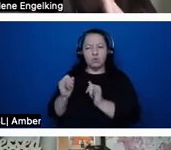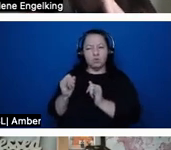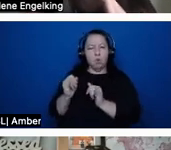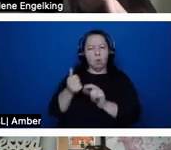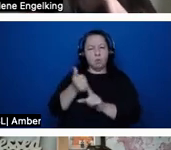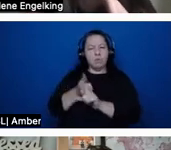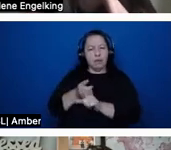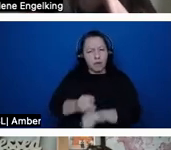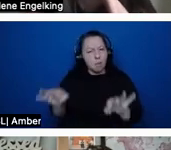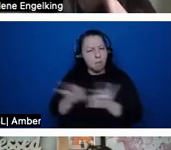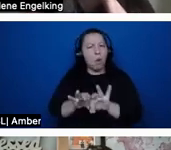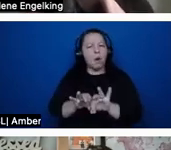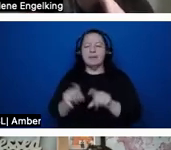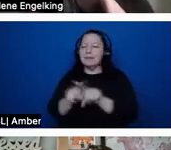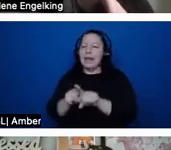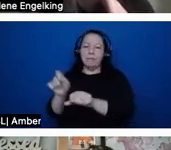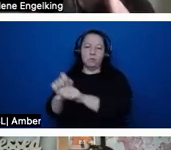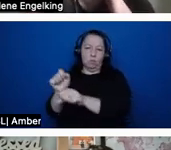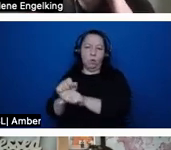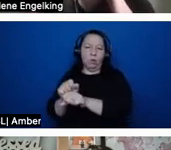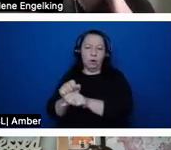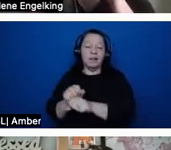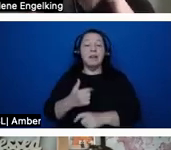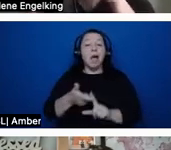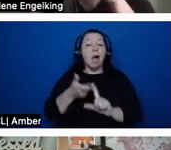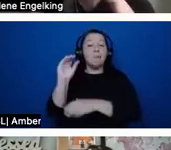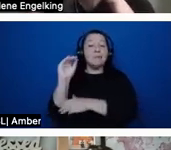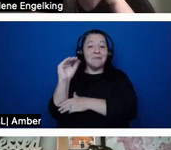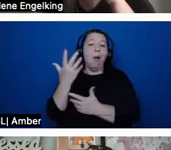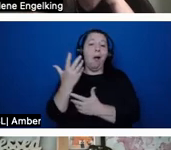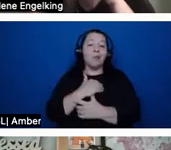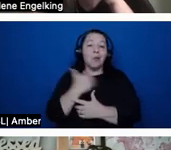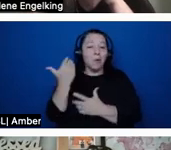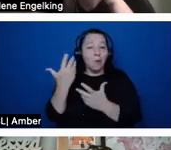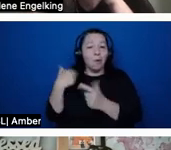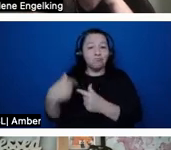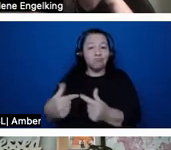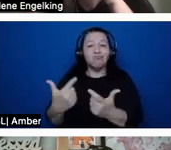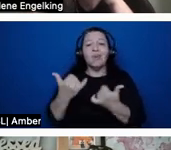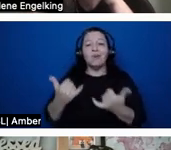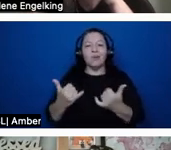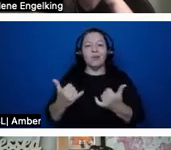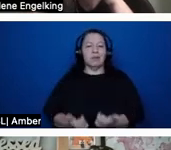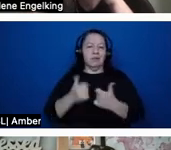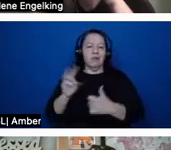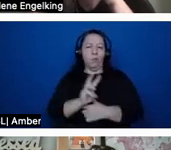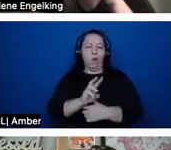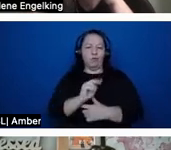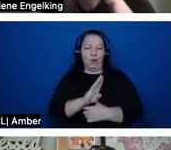work. I am of Standing Rock Lakota descent. I currently live in Western Nebraska,